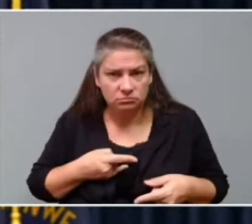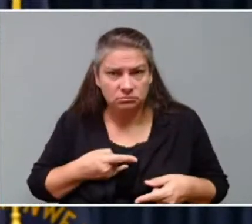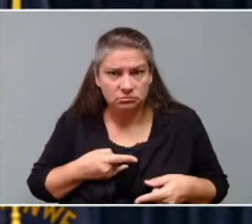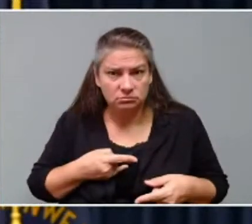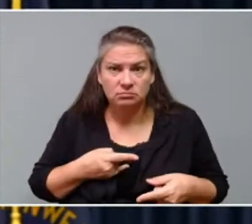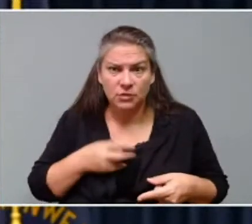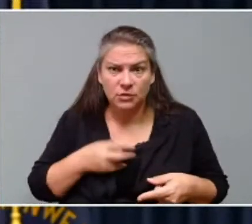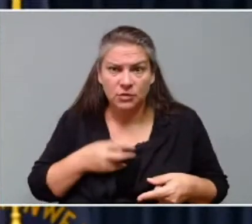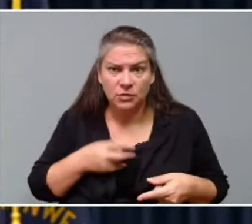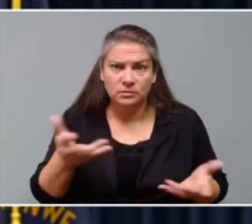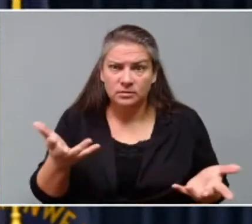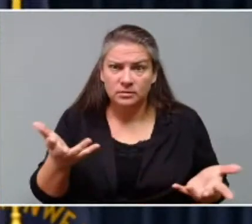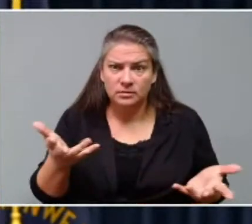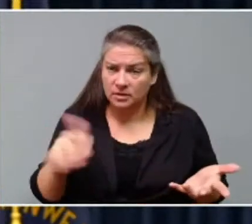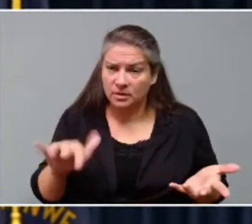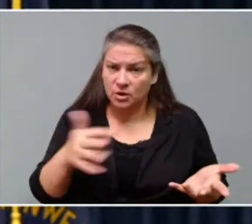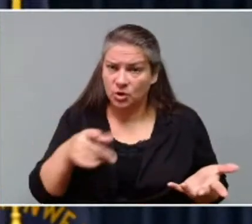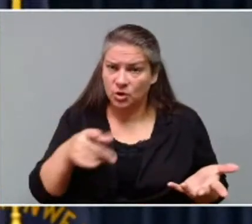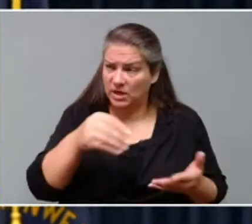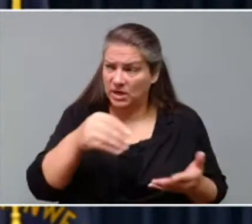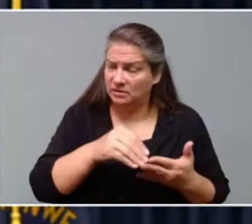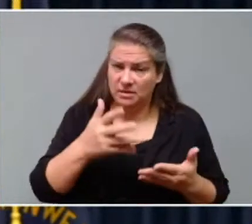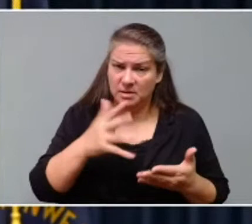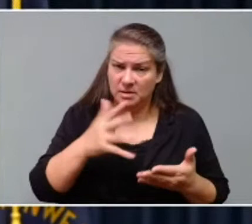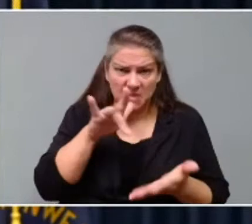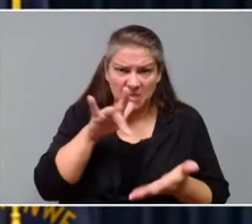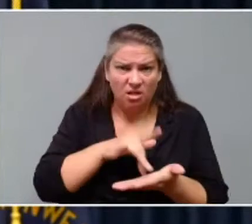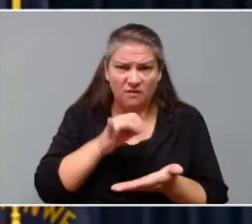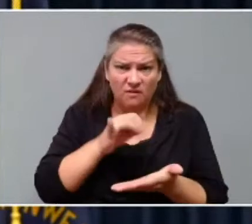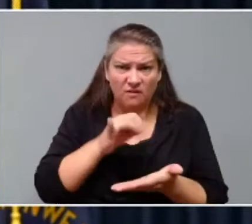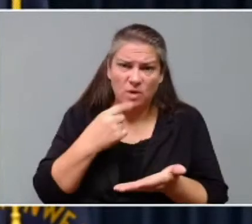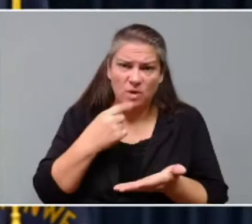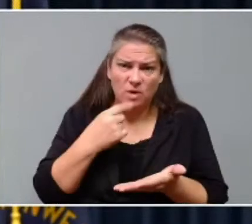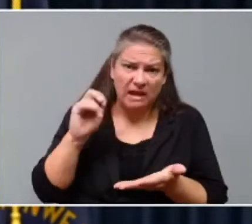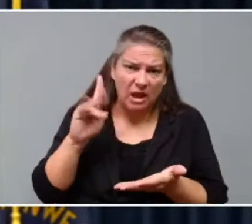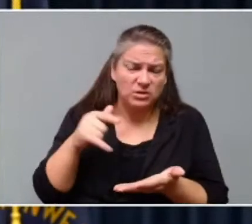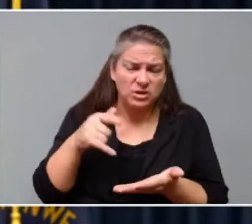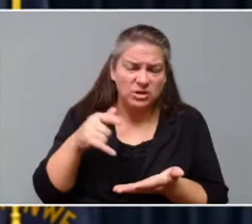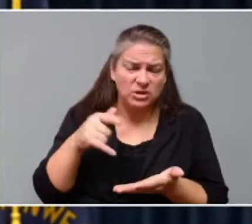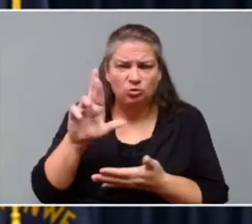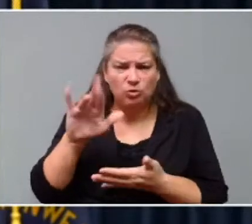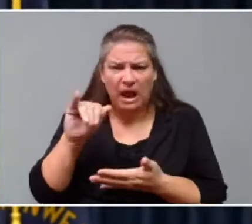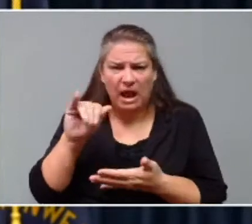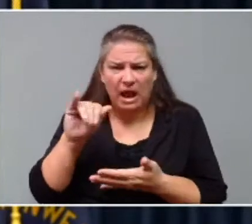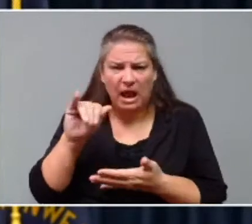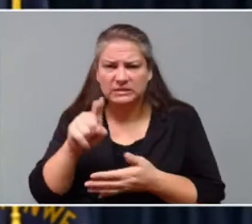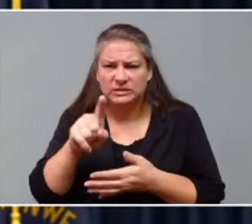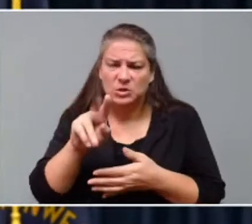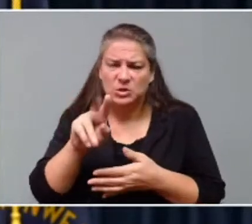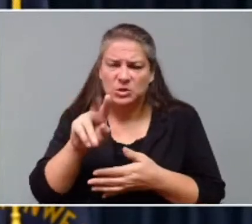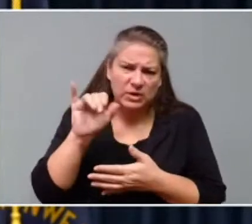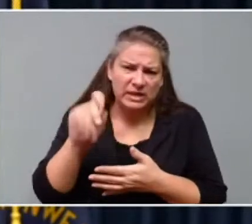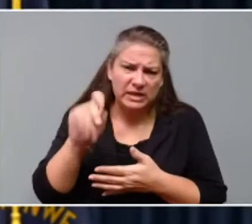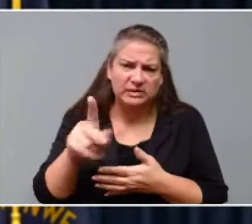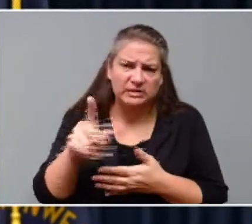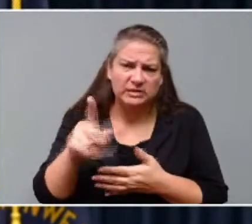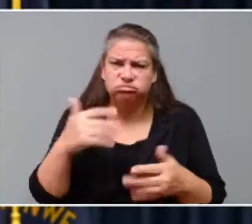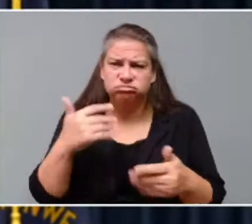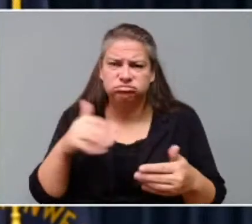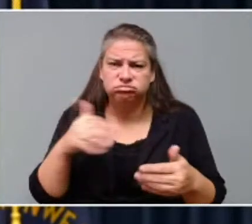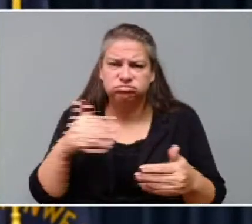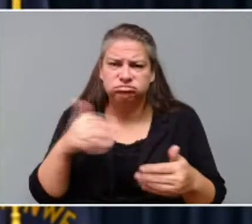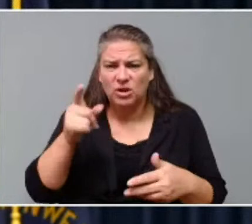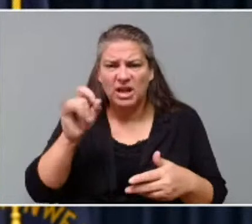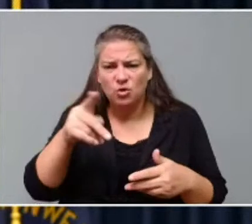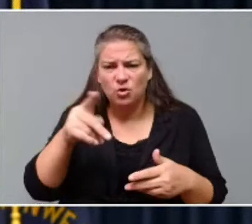you're in the thick of it. You're in what is crisis mode, and suddenly we would take a tool away that is